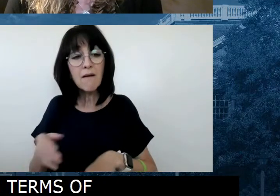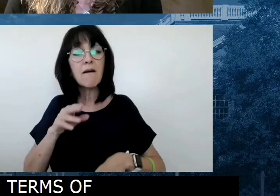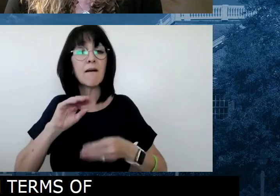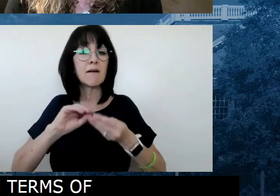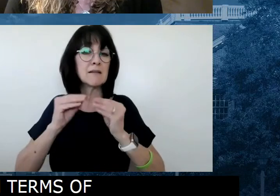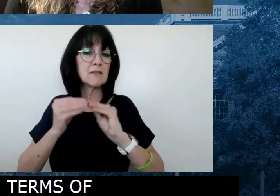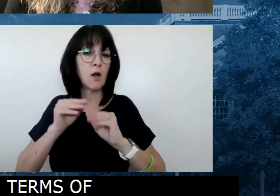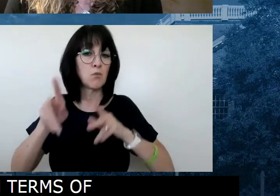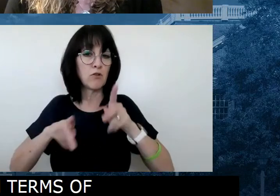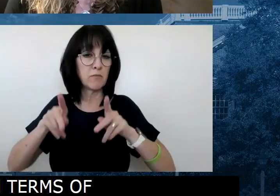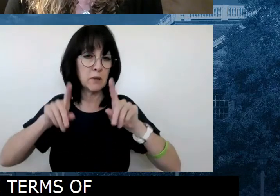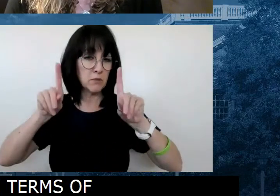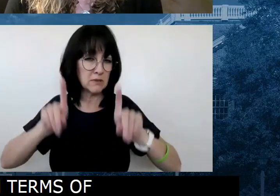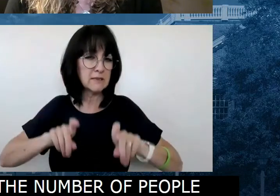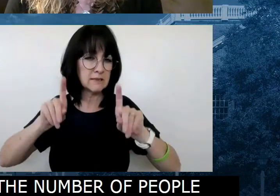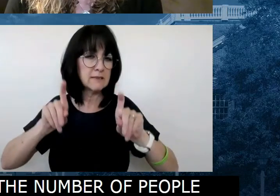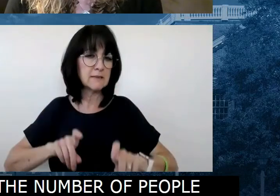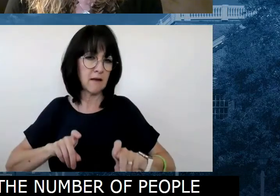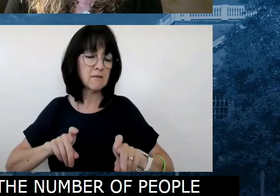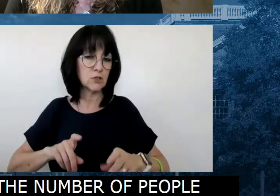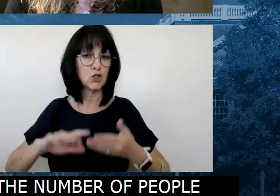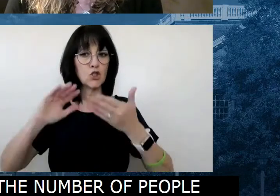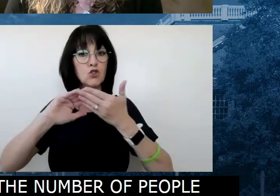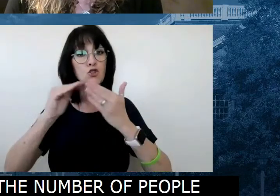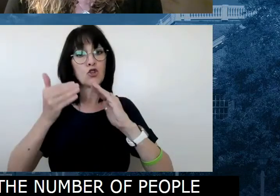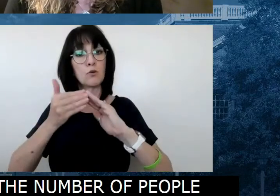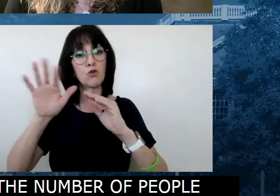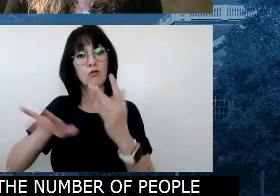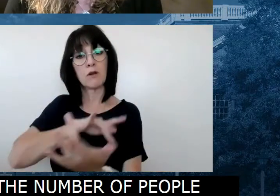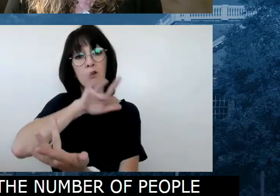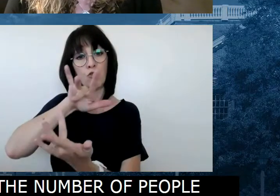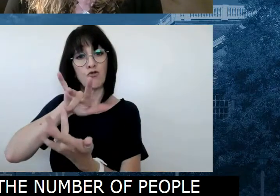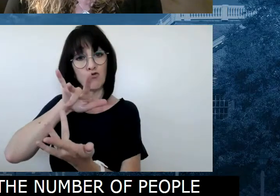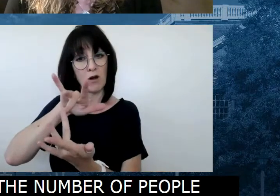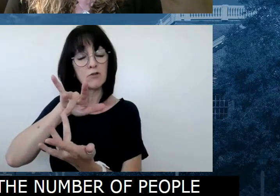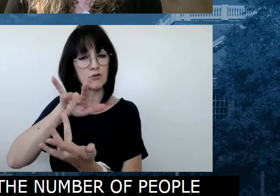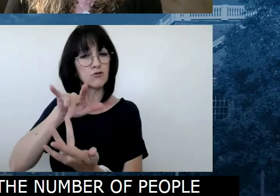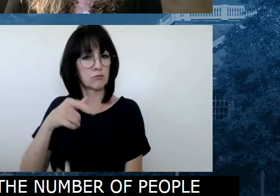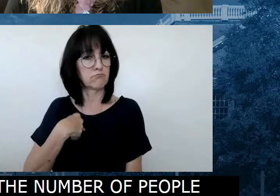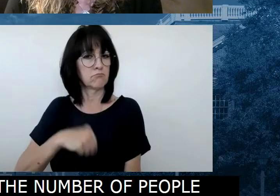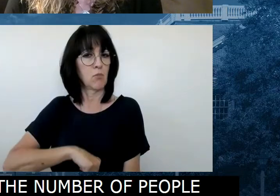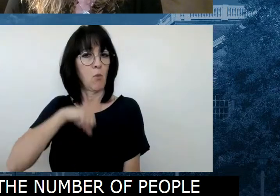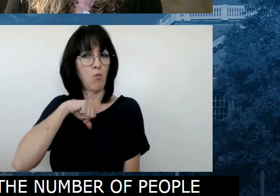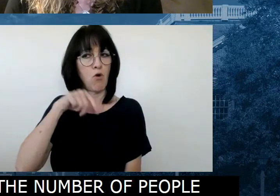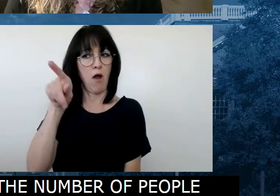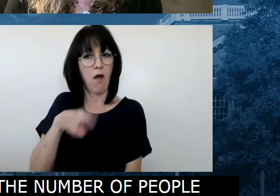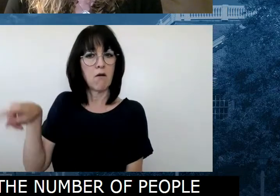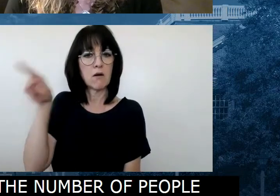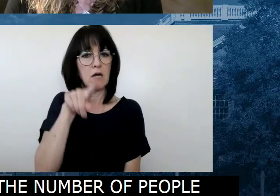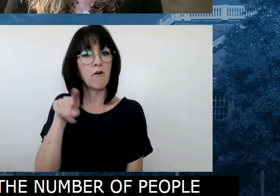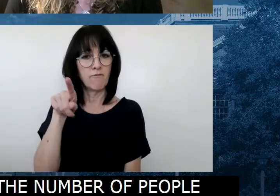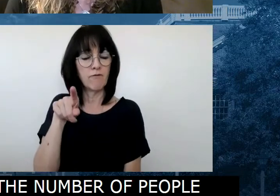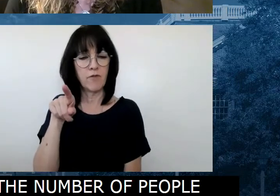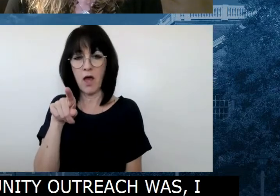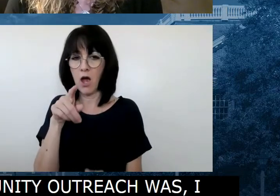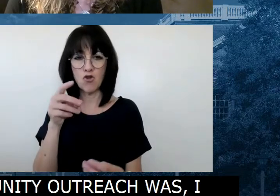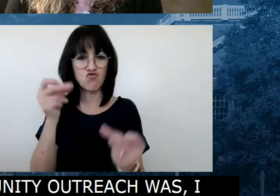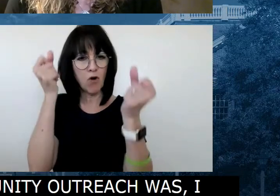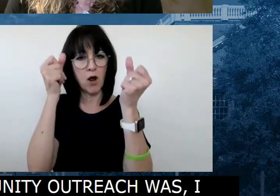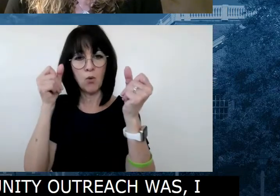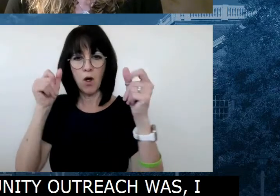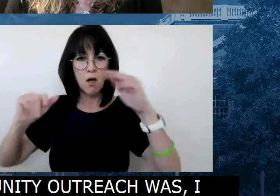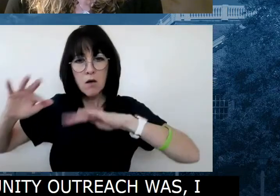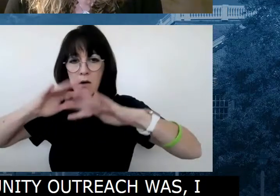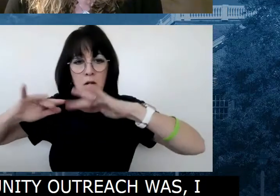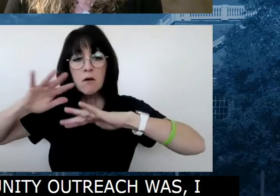think that'll be, community outreach was, I think, particularly impressive during that. Obviously, the hospitals throughout have